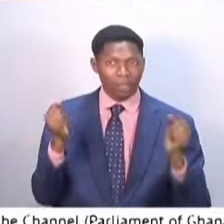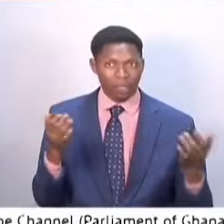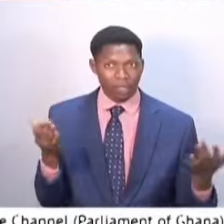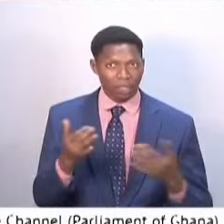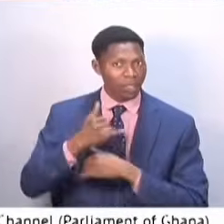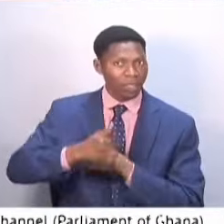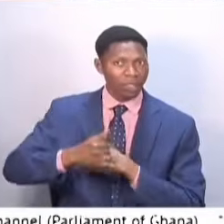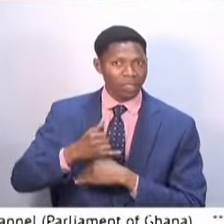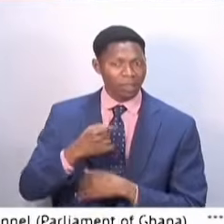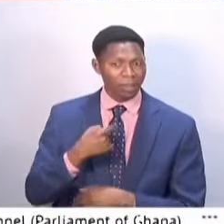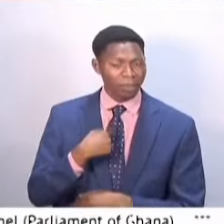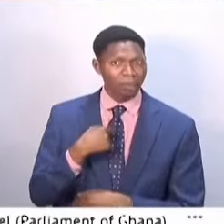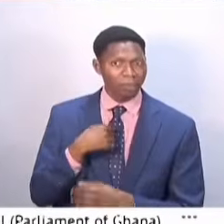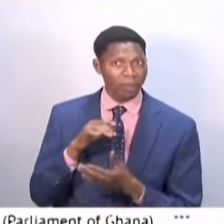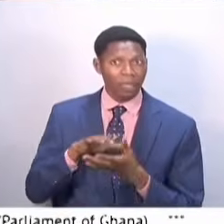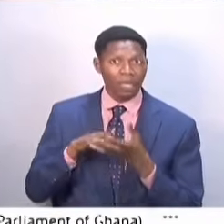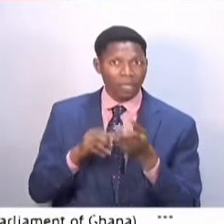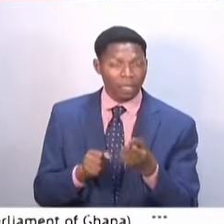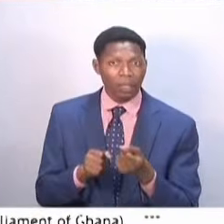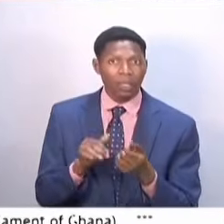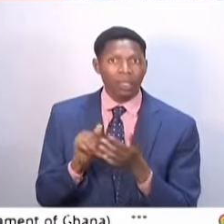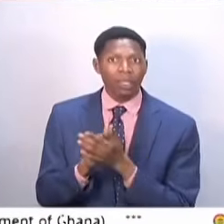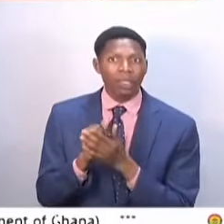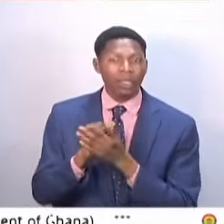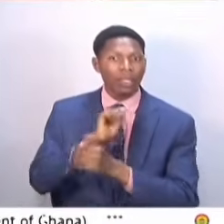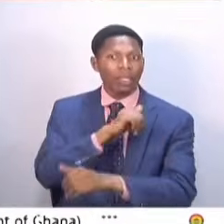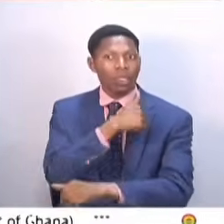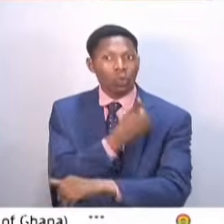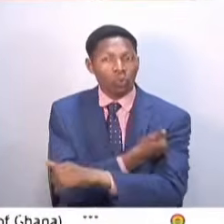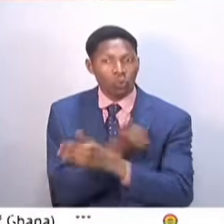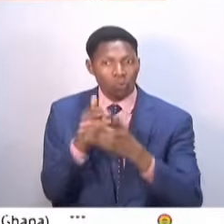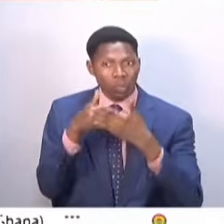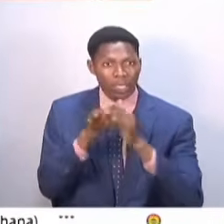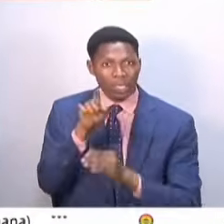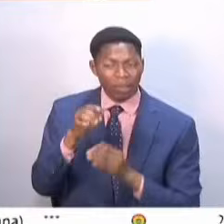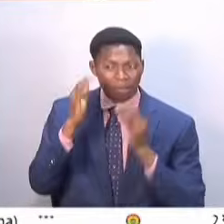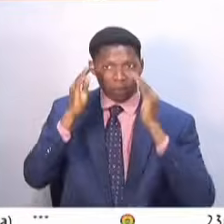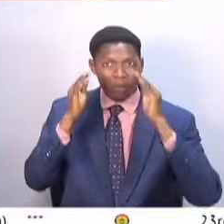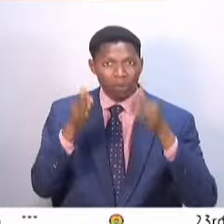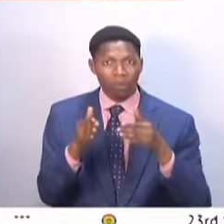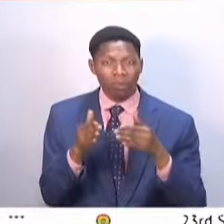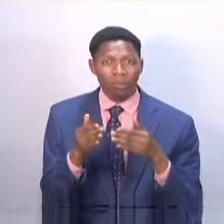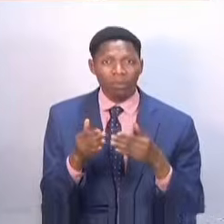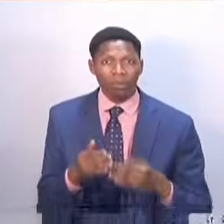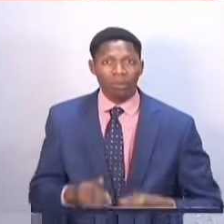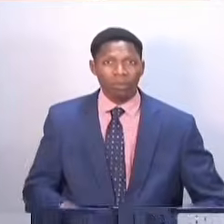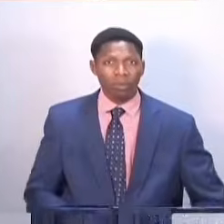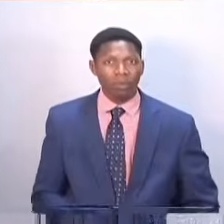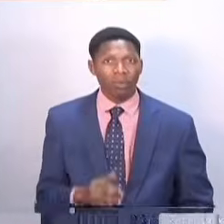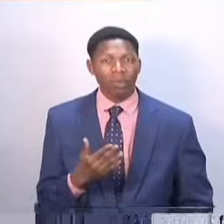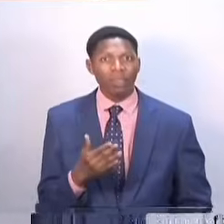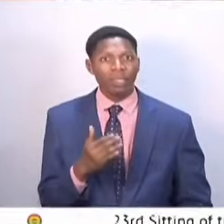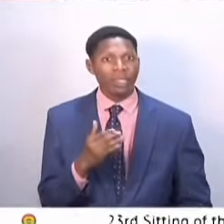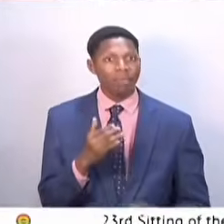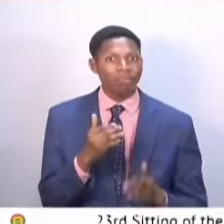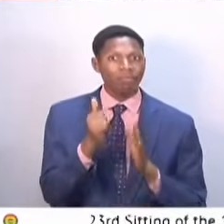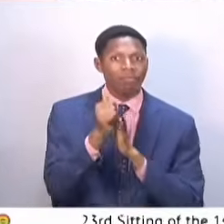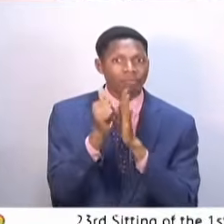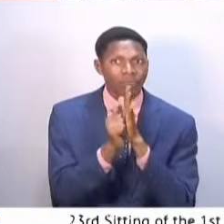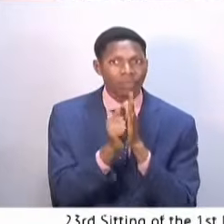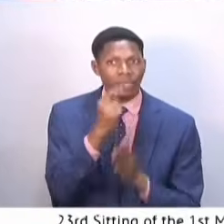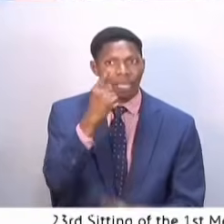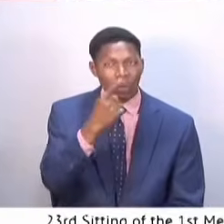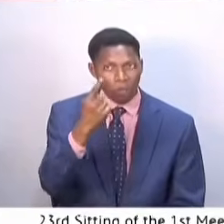which I believe the authorities ought to pay attention to. So and by that I refer to Agenda